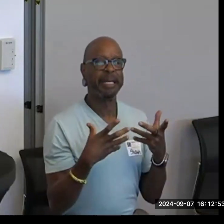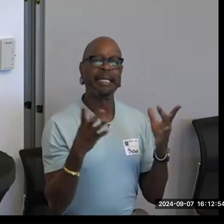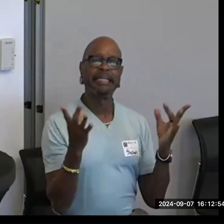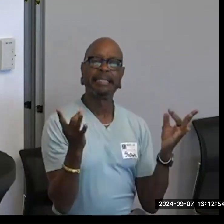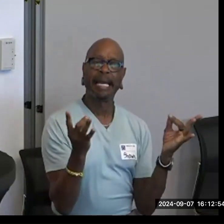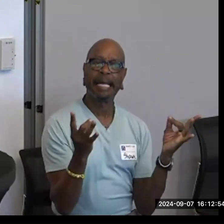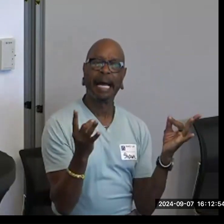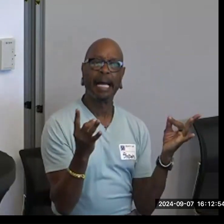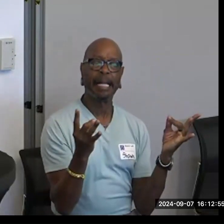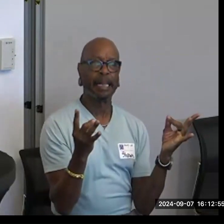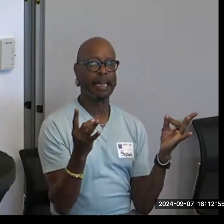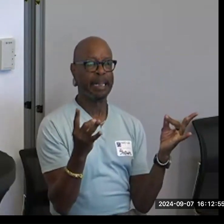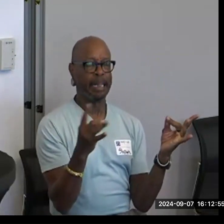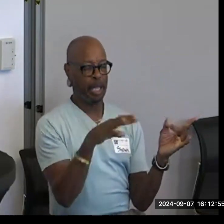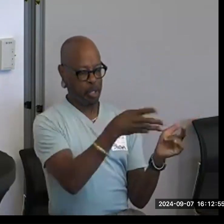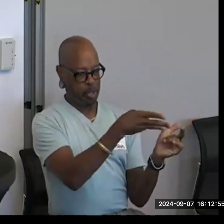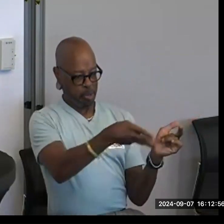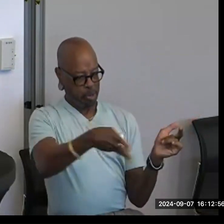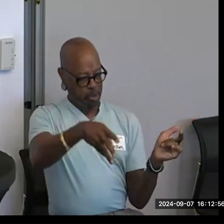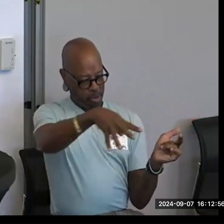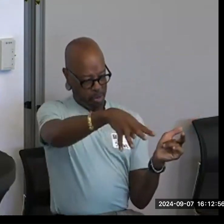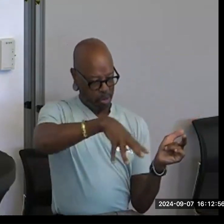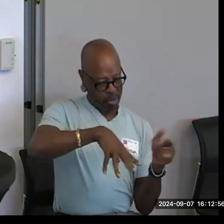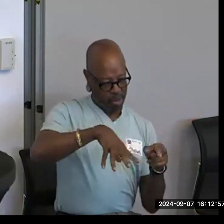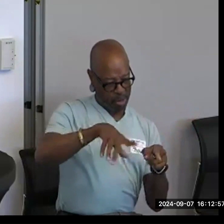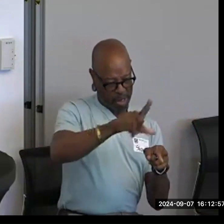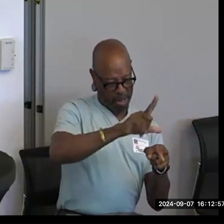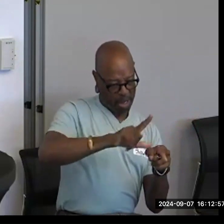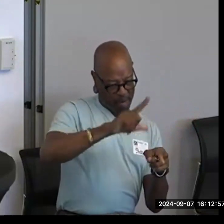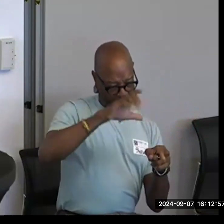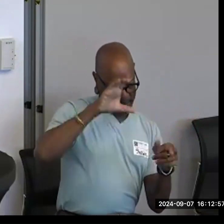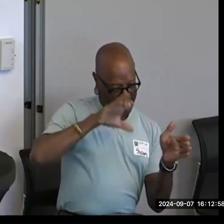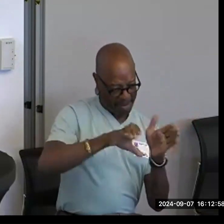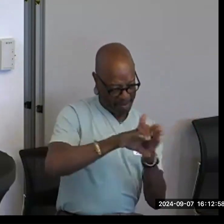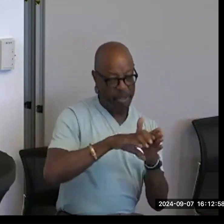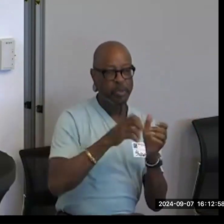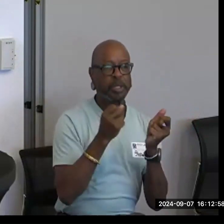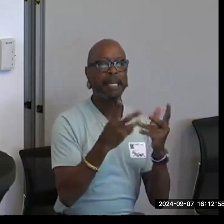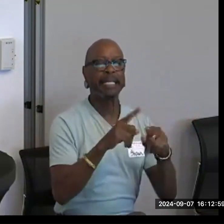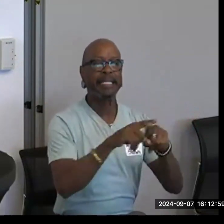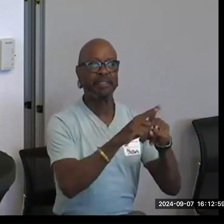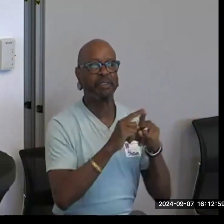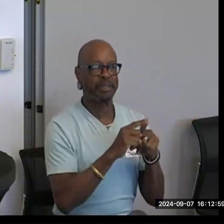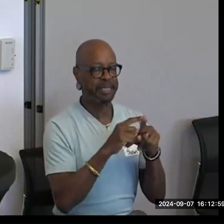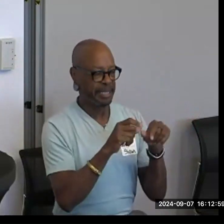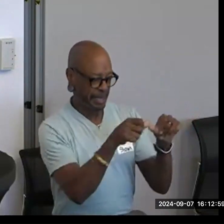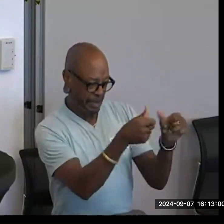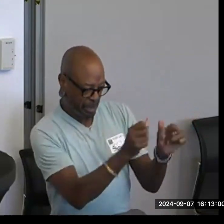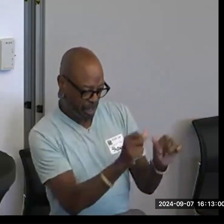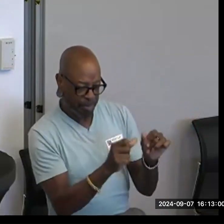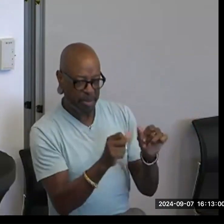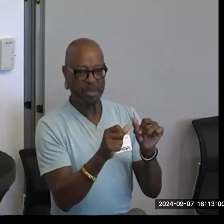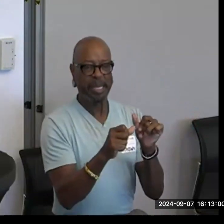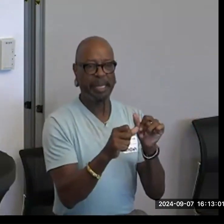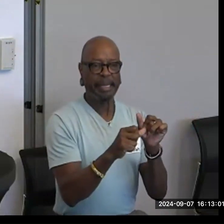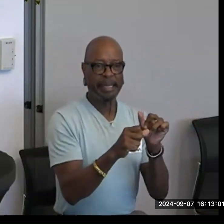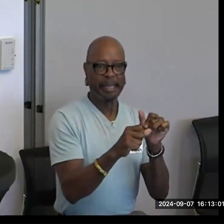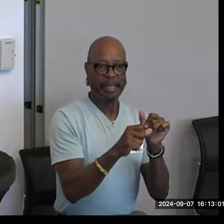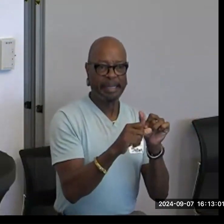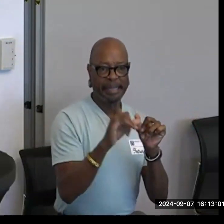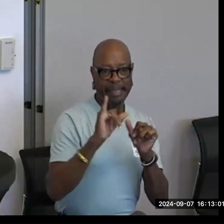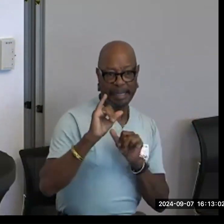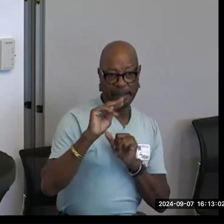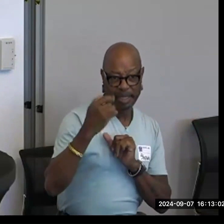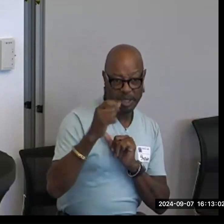graphic image library is on here with many different images. And later on, if you want to come look in